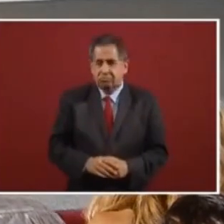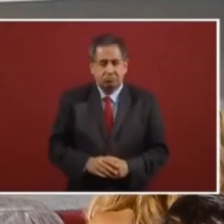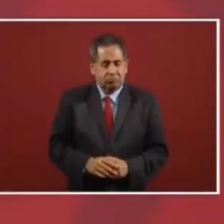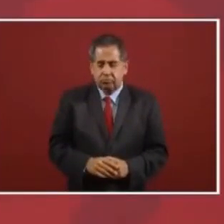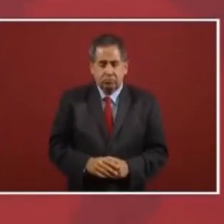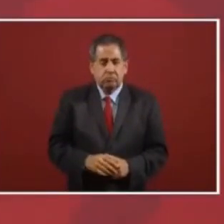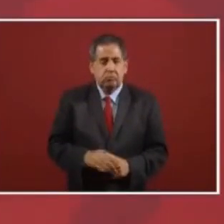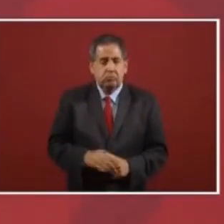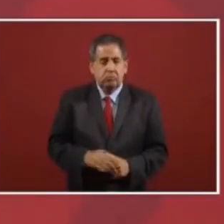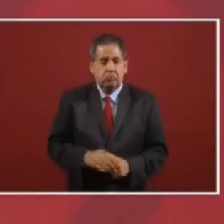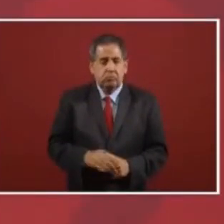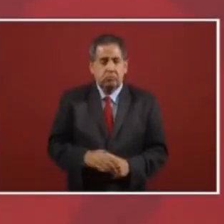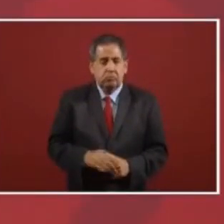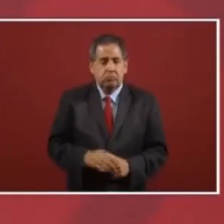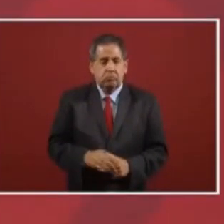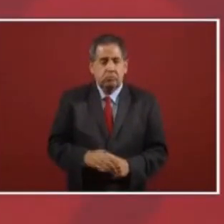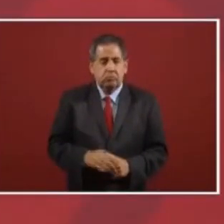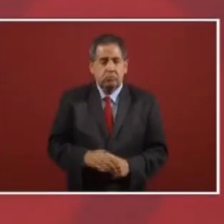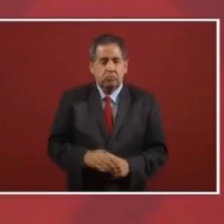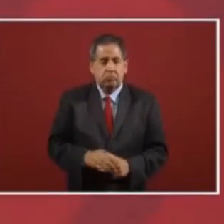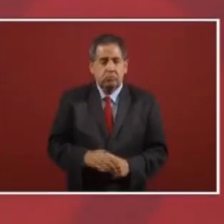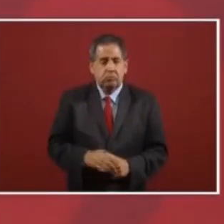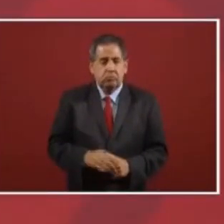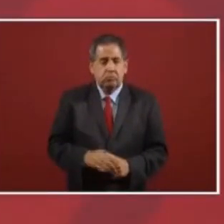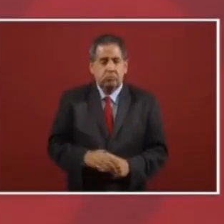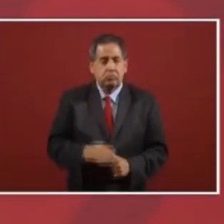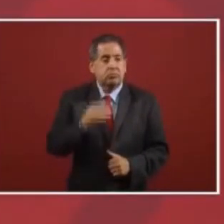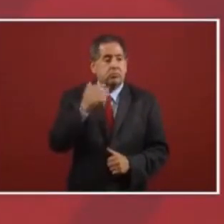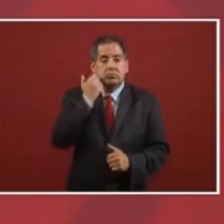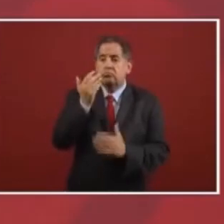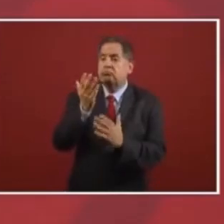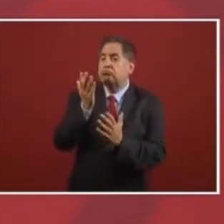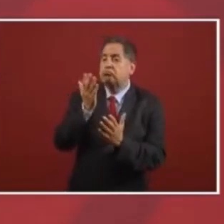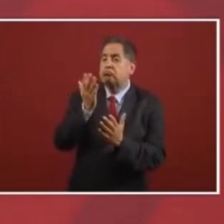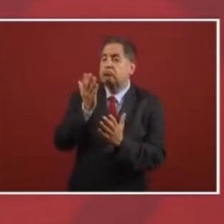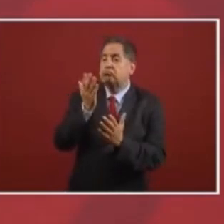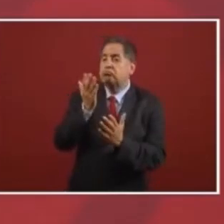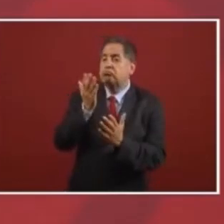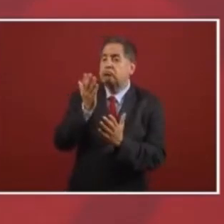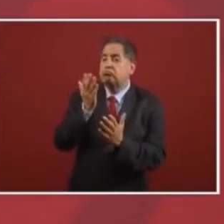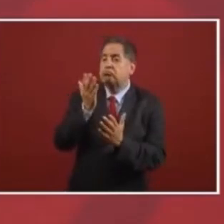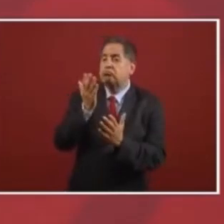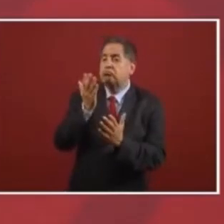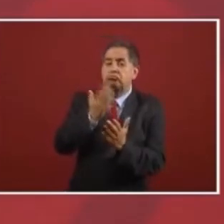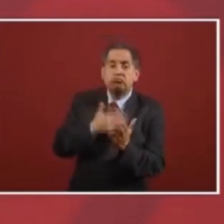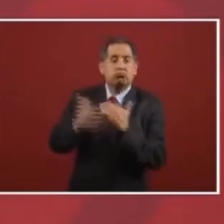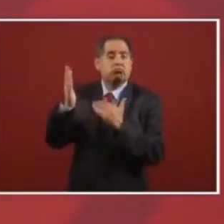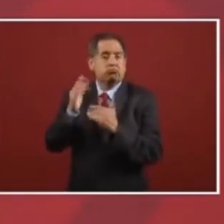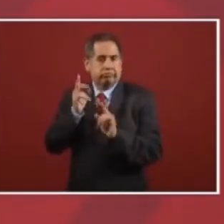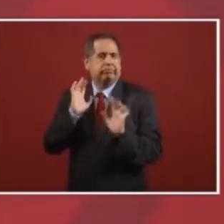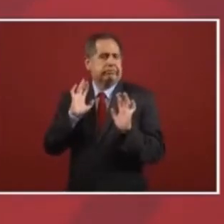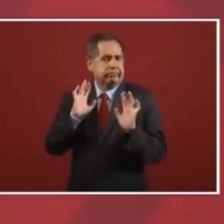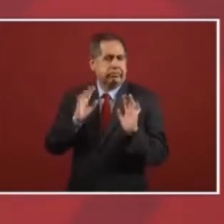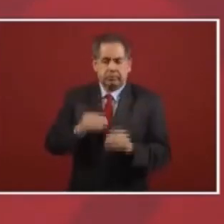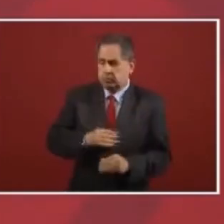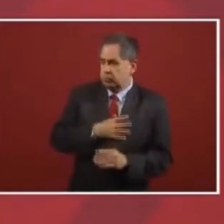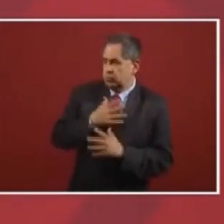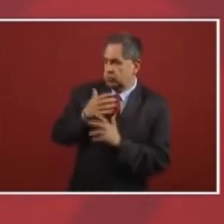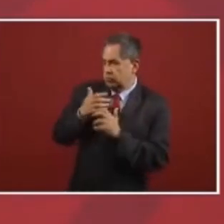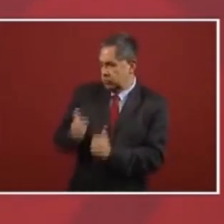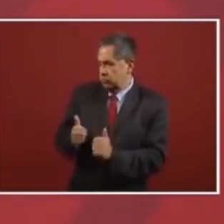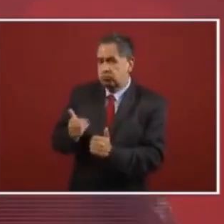Queremos desarrollo, queremos We want development. bienestar, We want well-being. queremos